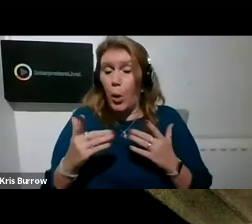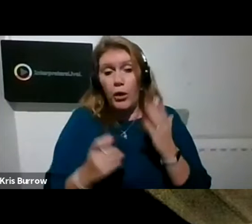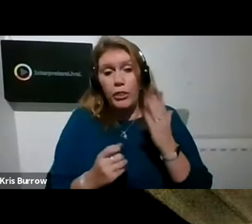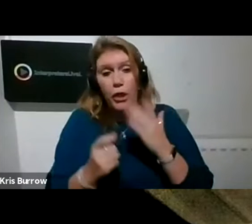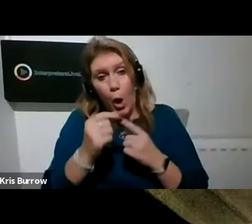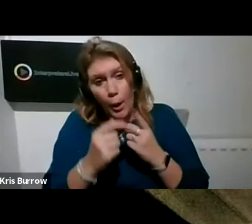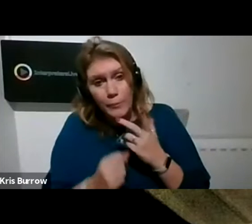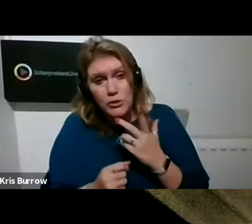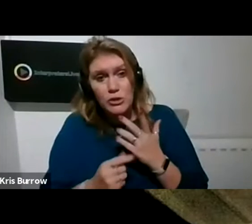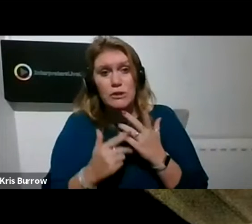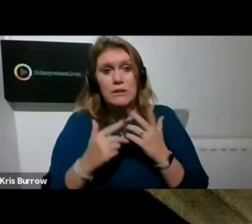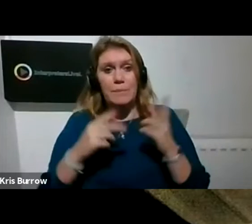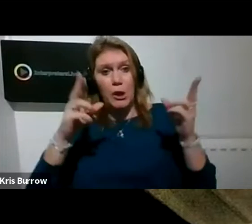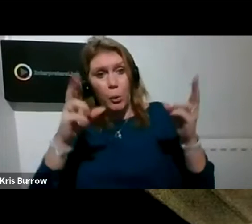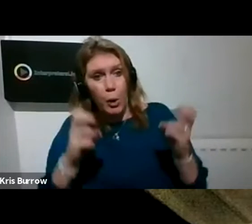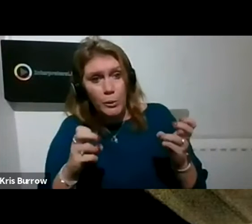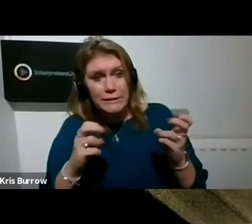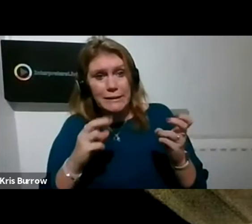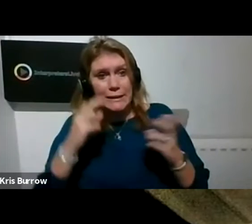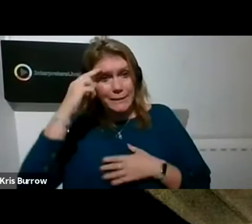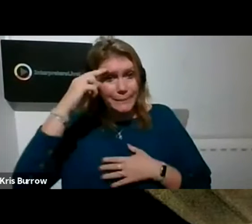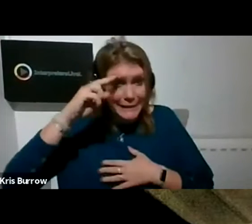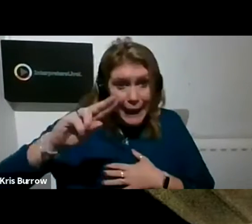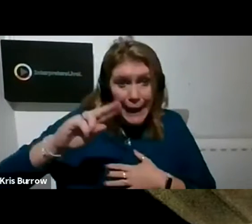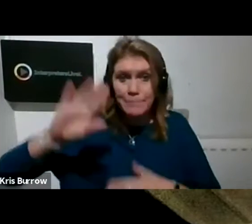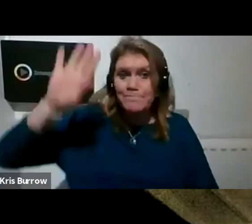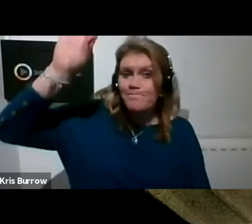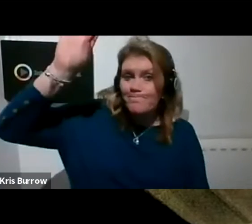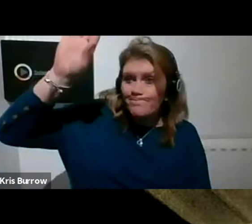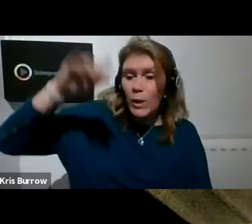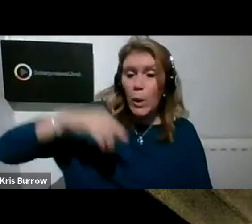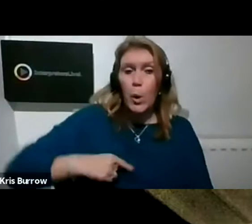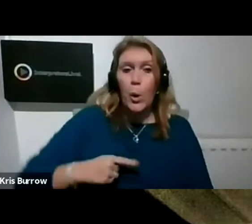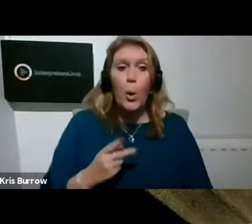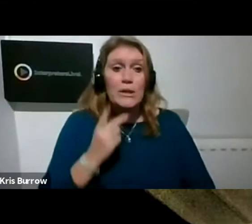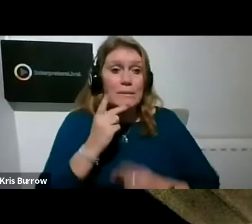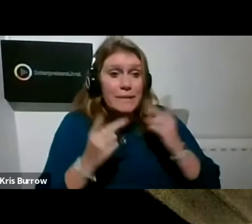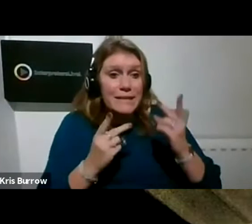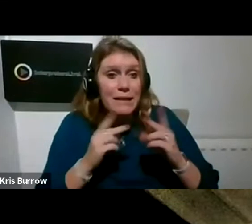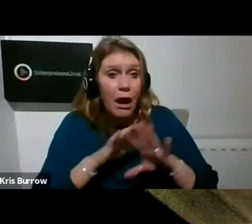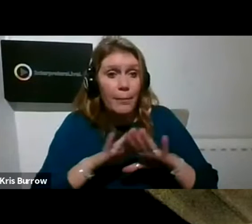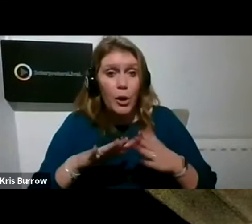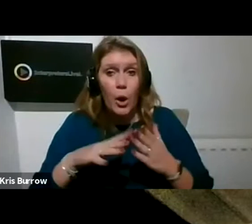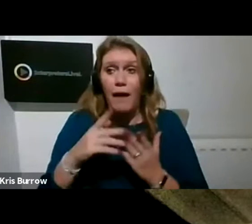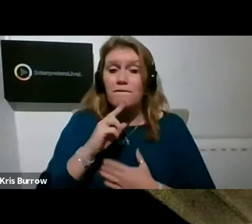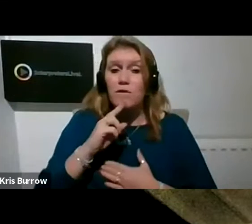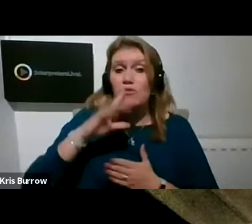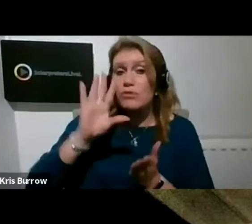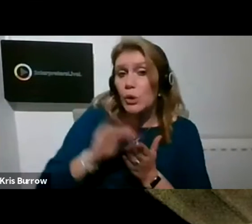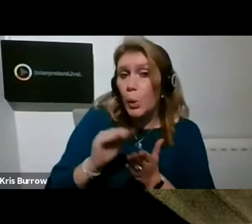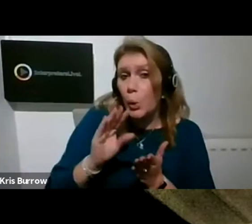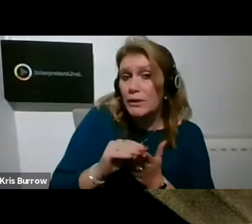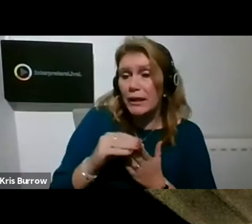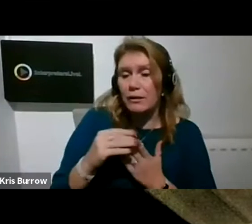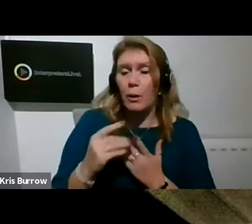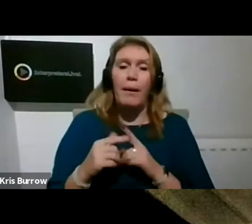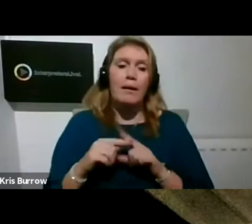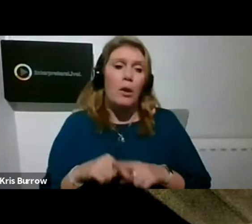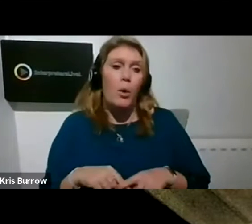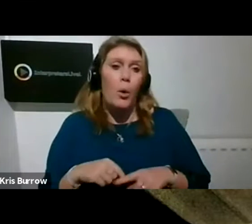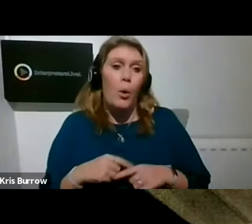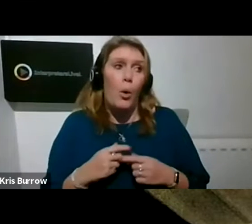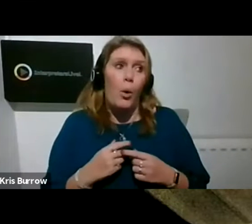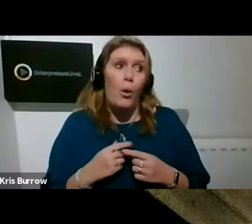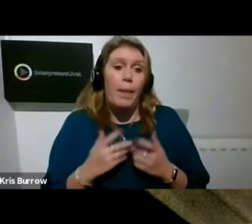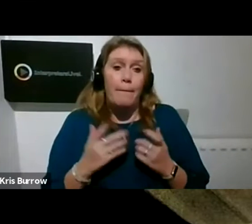be named, or to be anonymous, or to be sung but not have their voice recorded. So we, like, all the power was